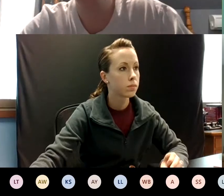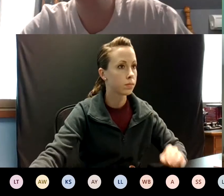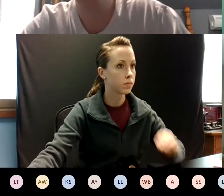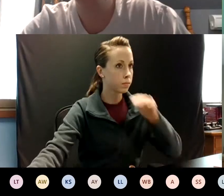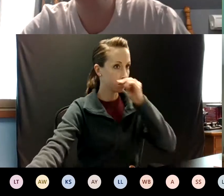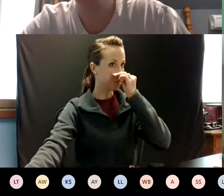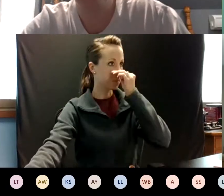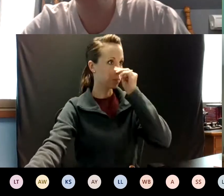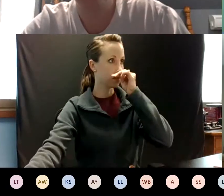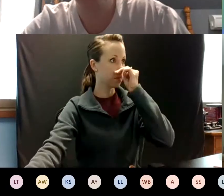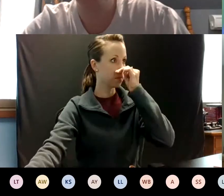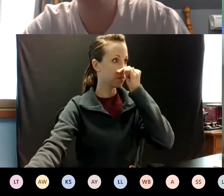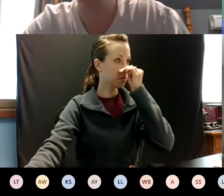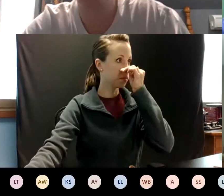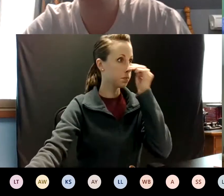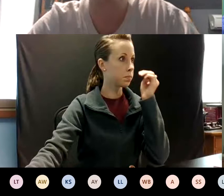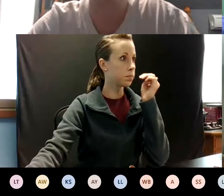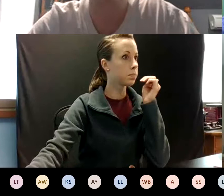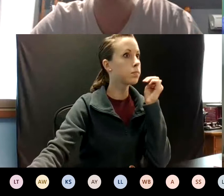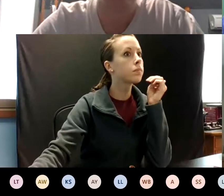can capture what you were saying.